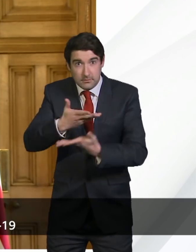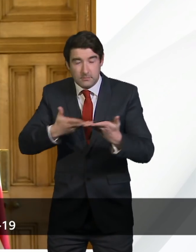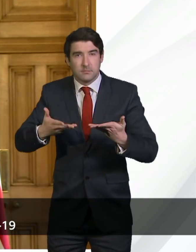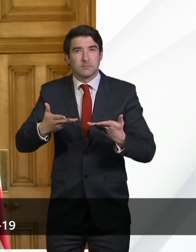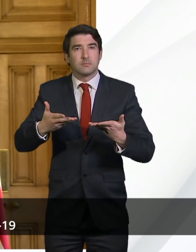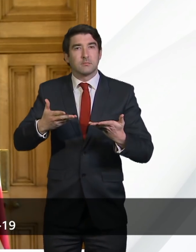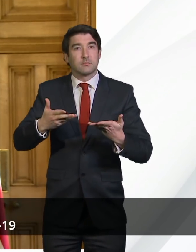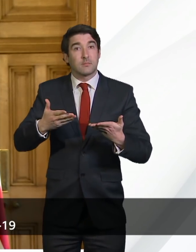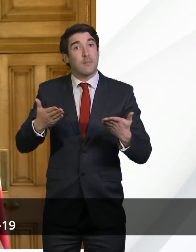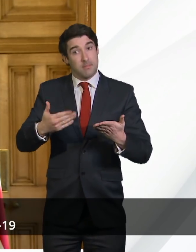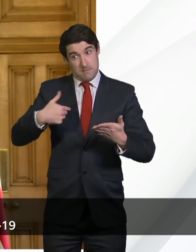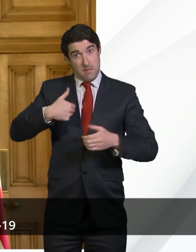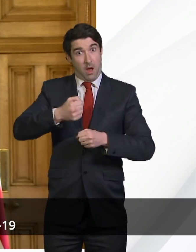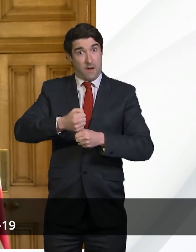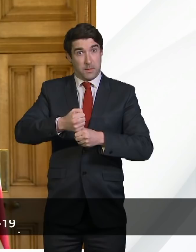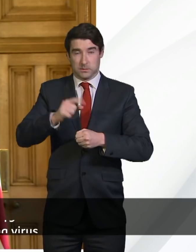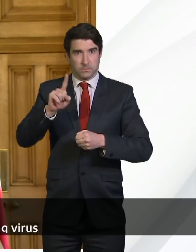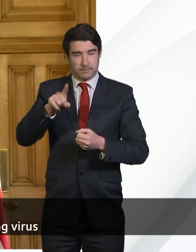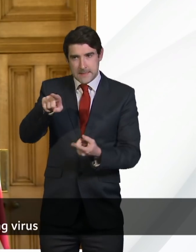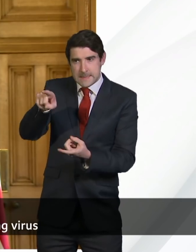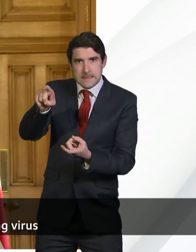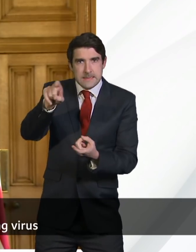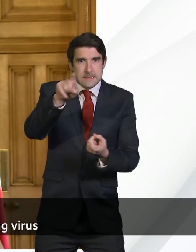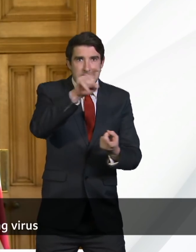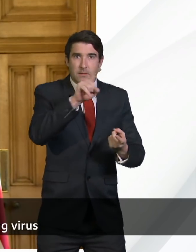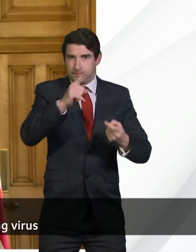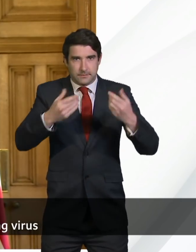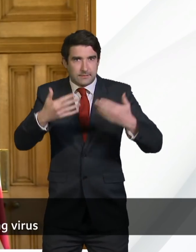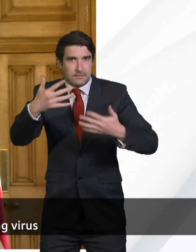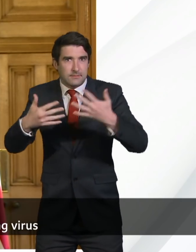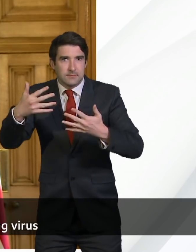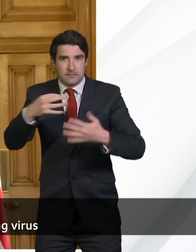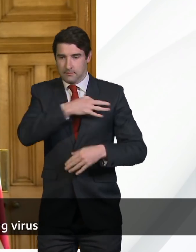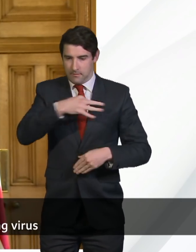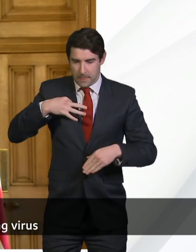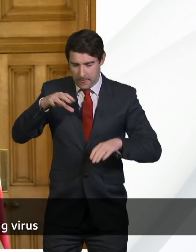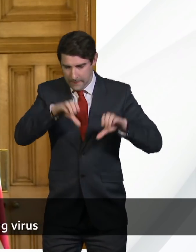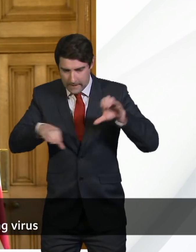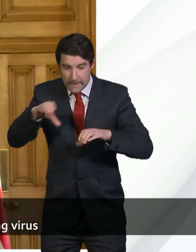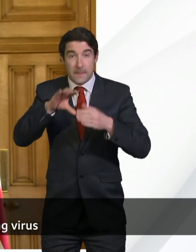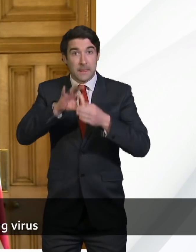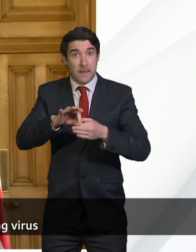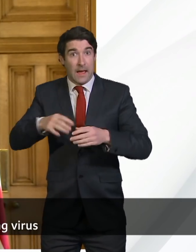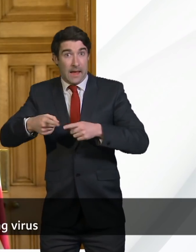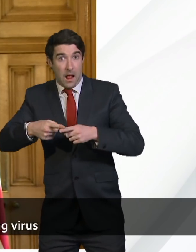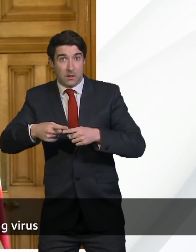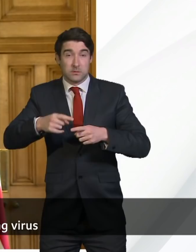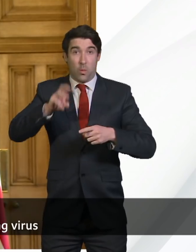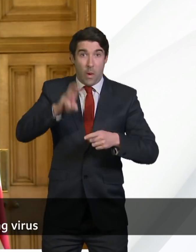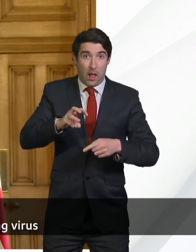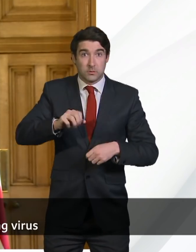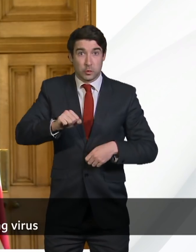continuing to gather all of the relevant data to obtain the fullest picture possible of the effects of the social distancing measures that we've put in